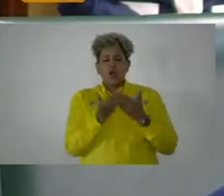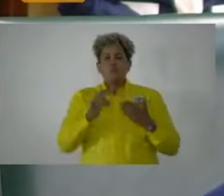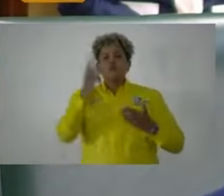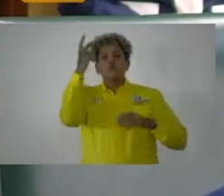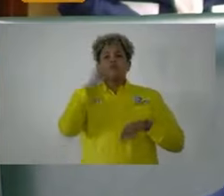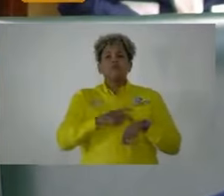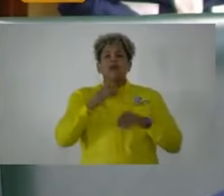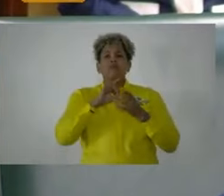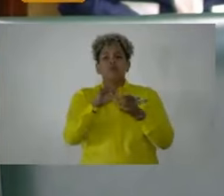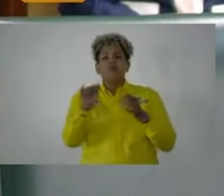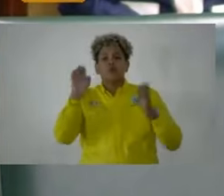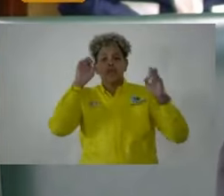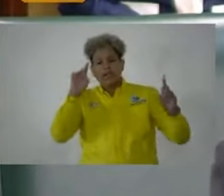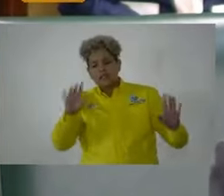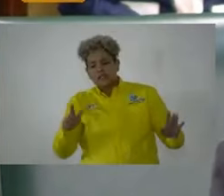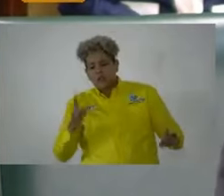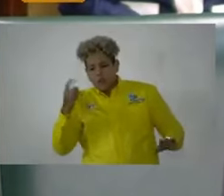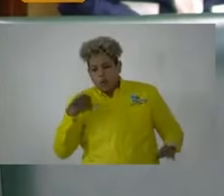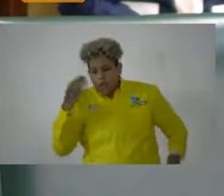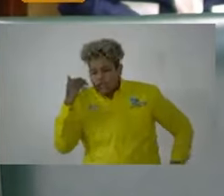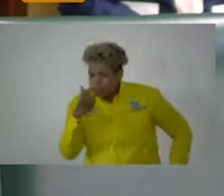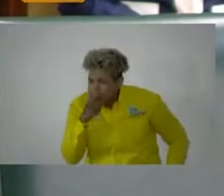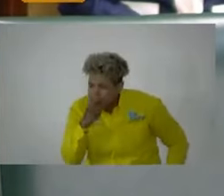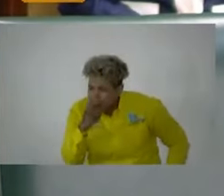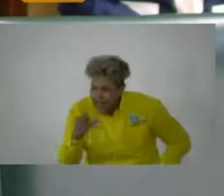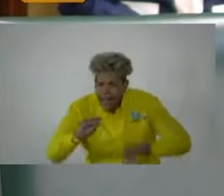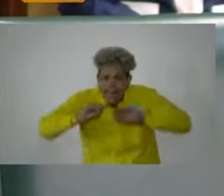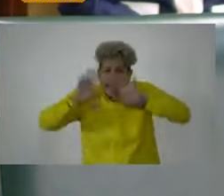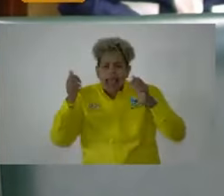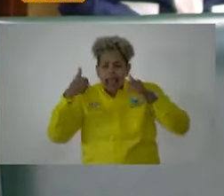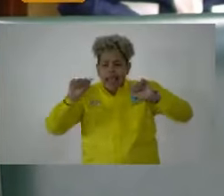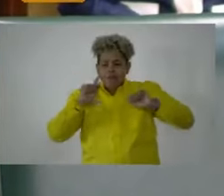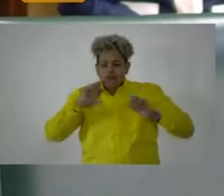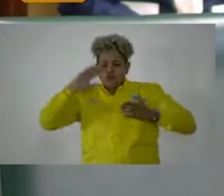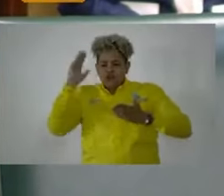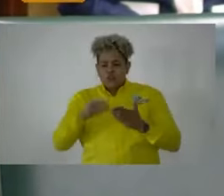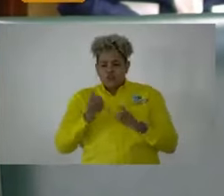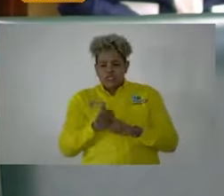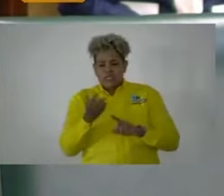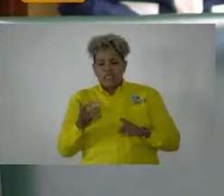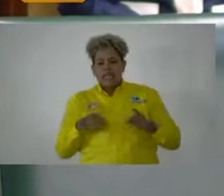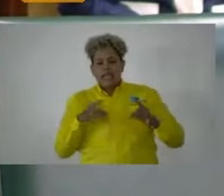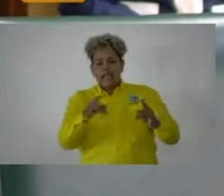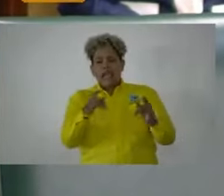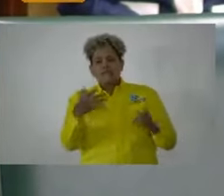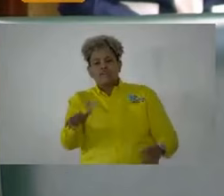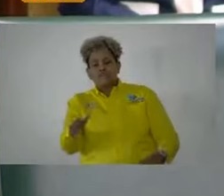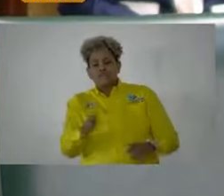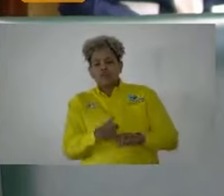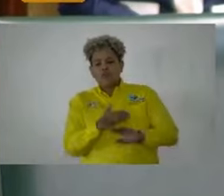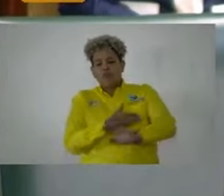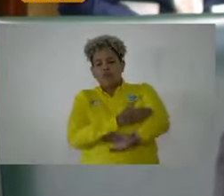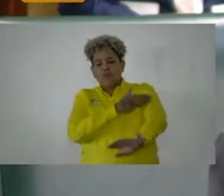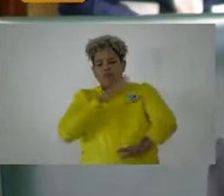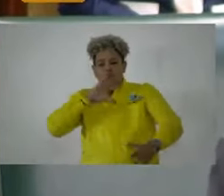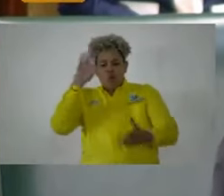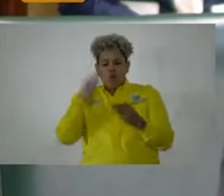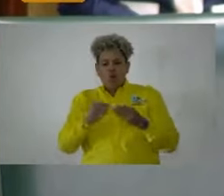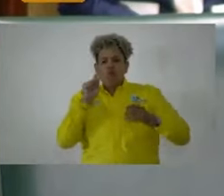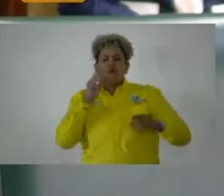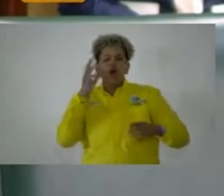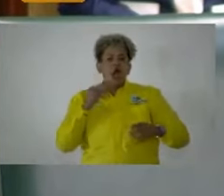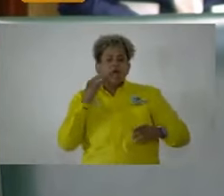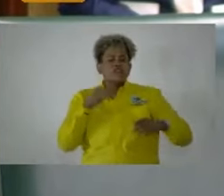that of education, one would expect clear efforts to decrease inefficiencies, to improve the overall experience